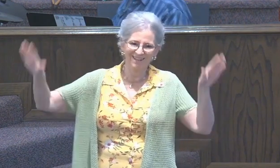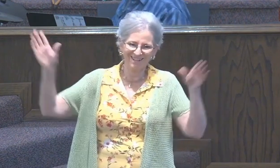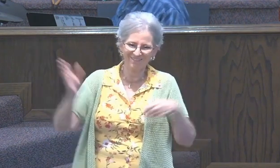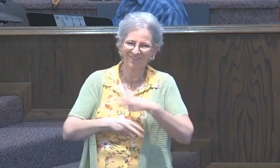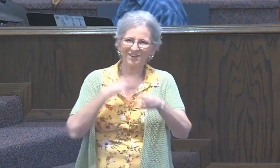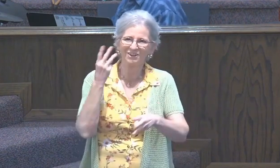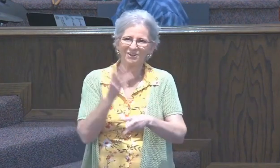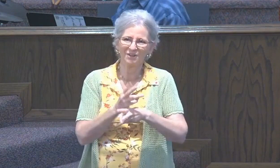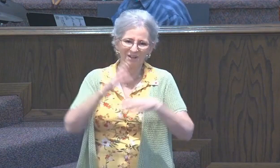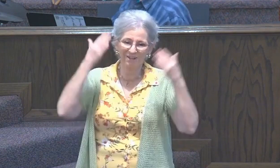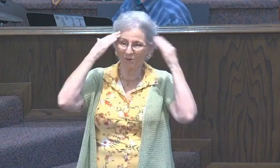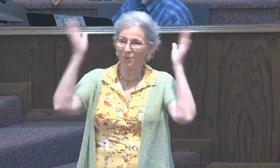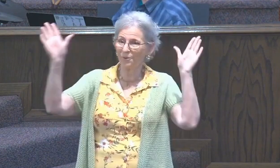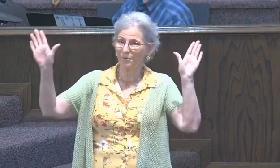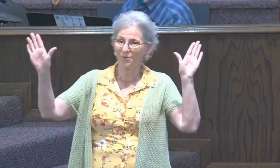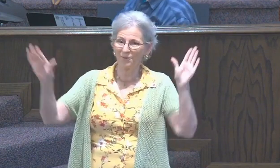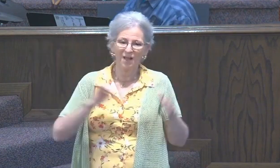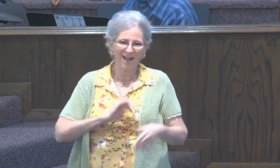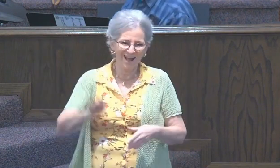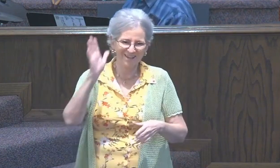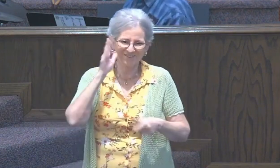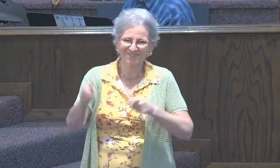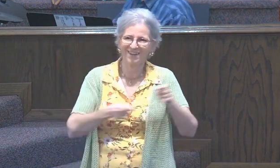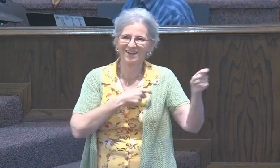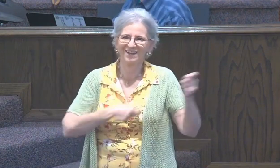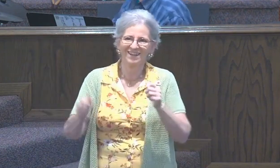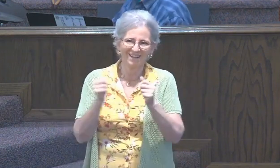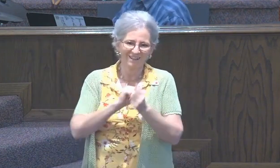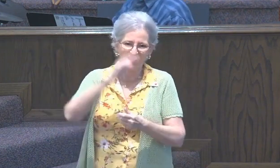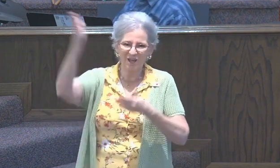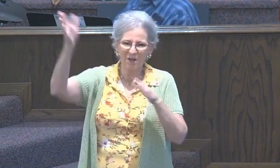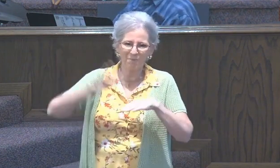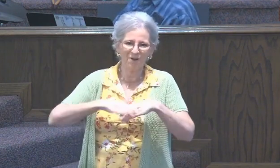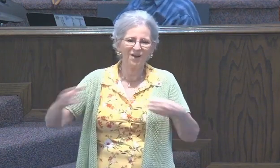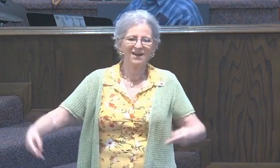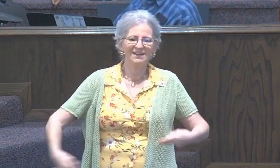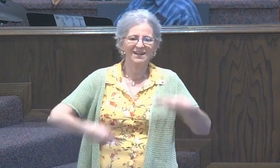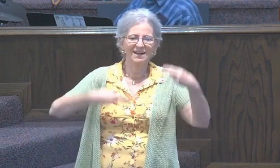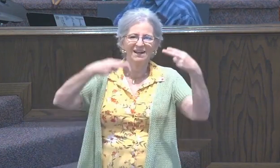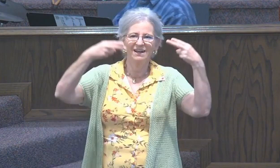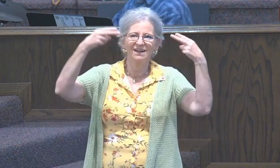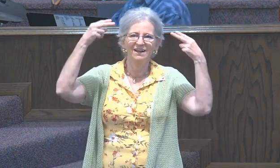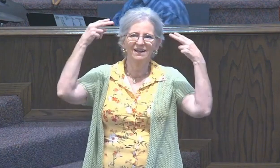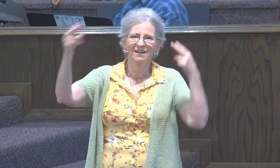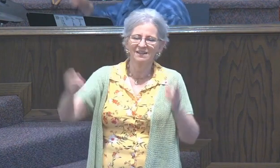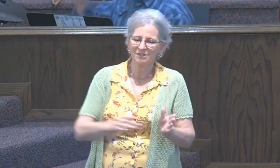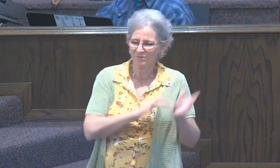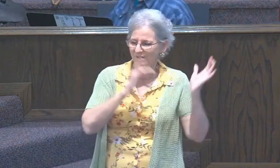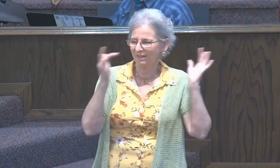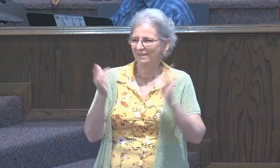to worlds unknown. I shall reign with him on